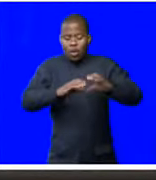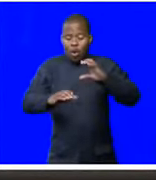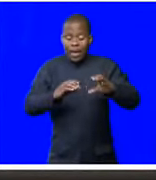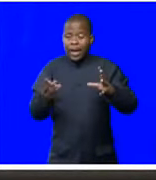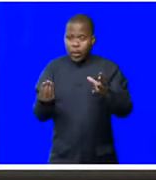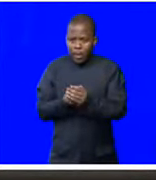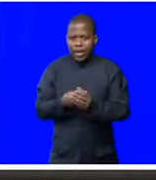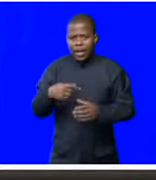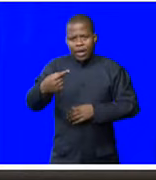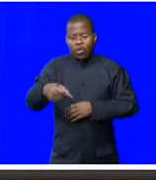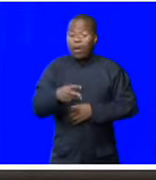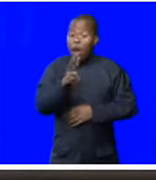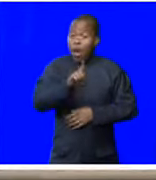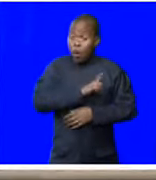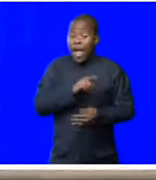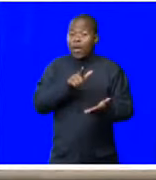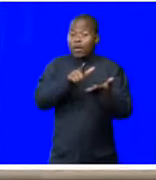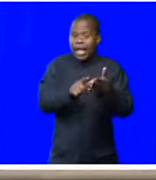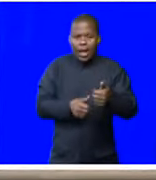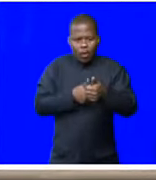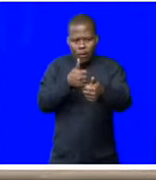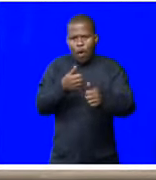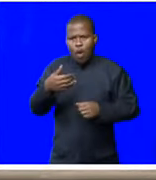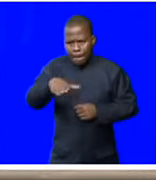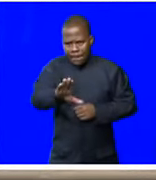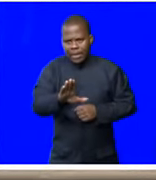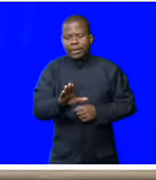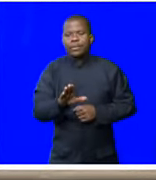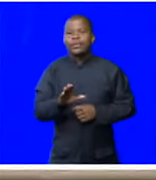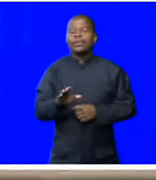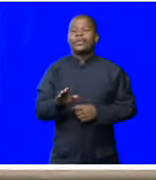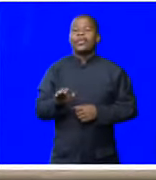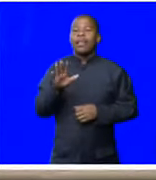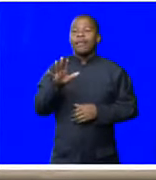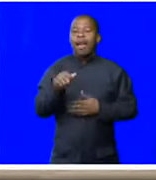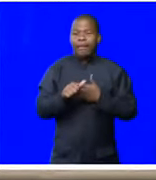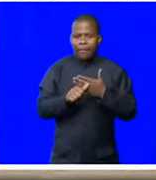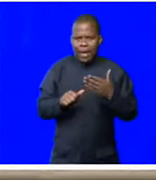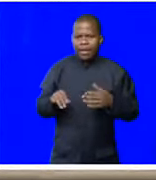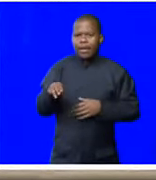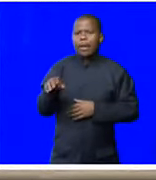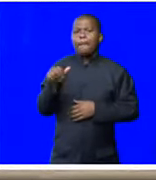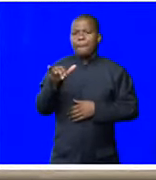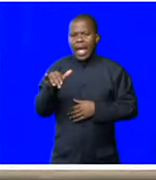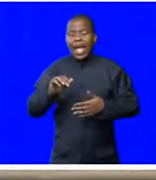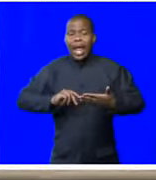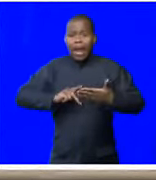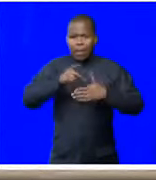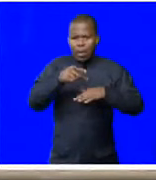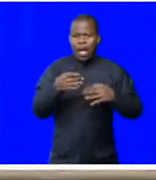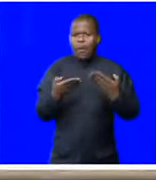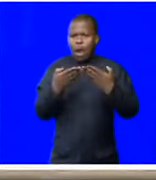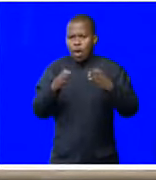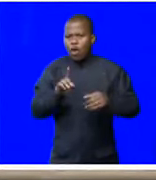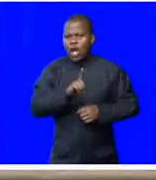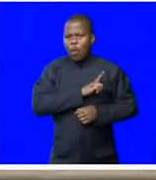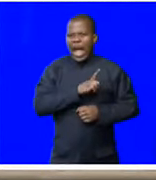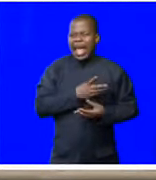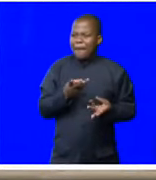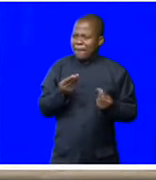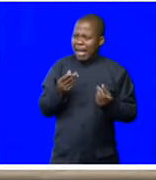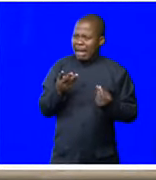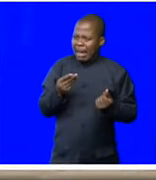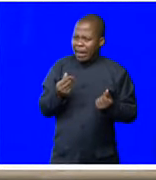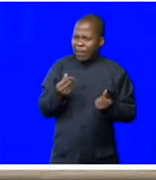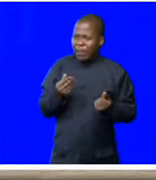do comply with the tax laws. The program was introduced on the 5th of May after millions of Emalangeni were